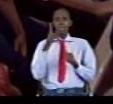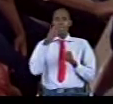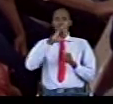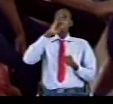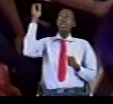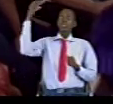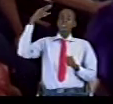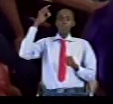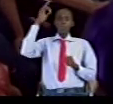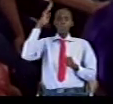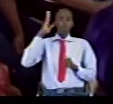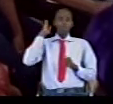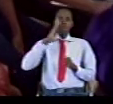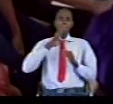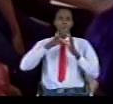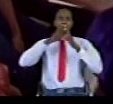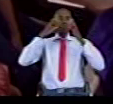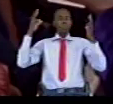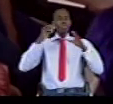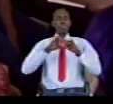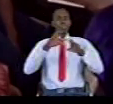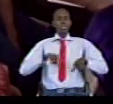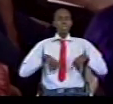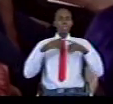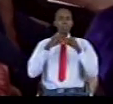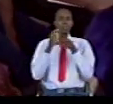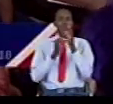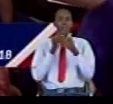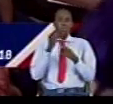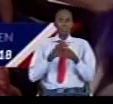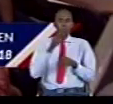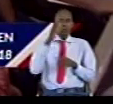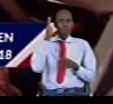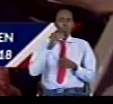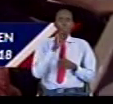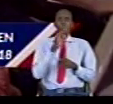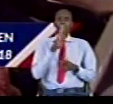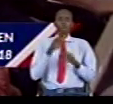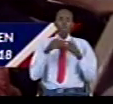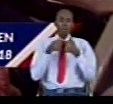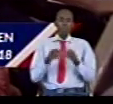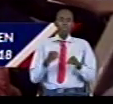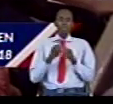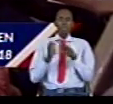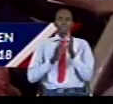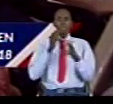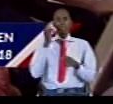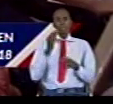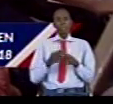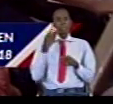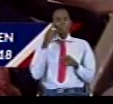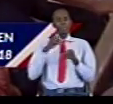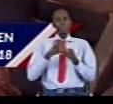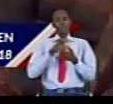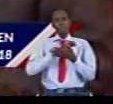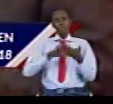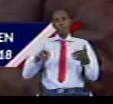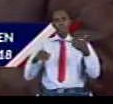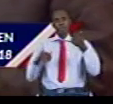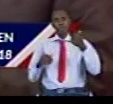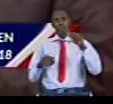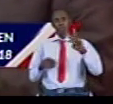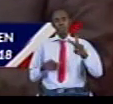will be abundant in your life. You will not be lost in Jesus' name. Look at verse 12. But